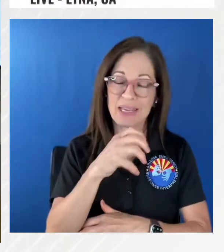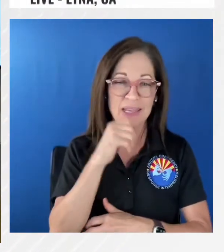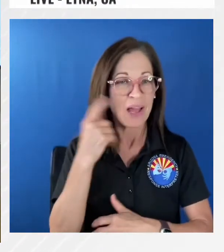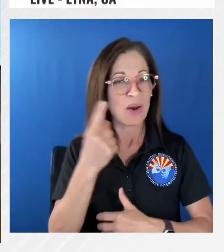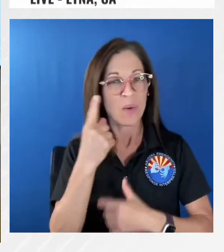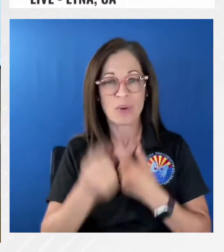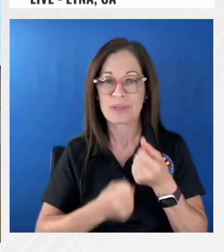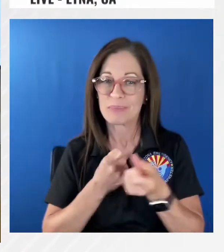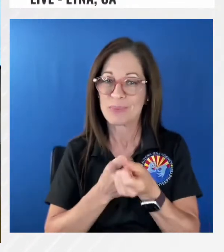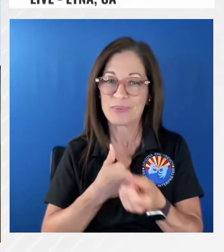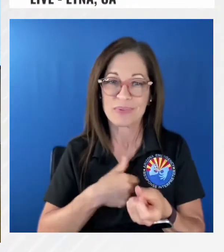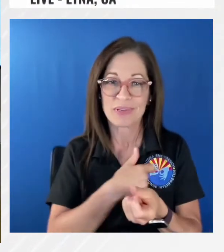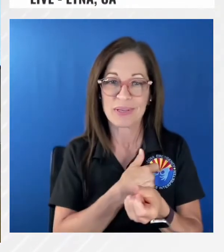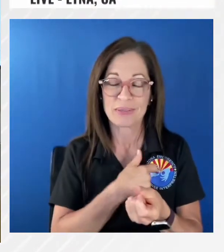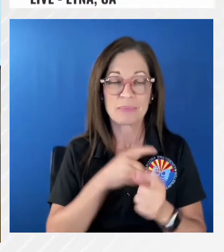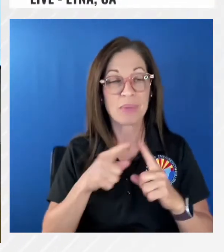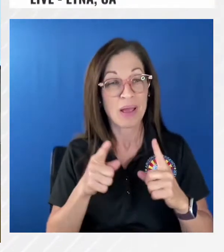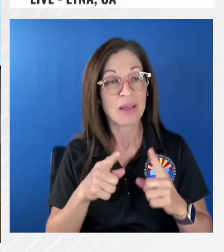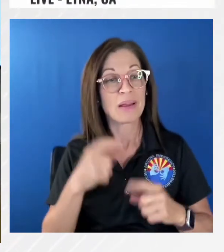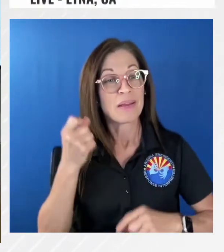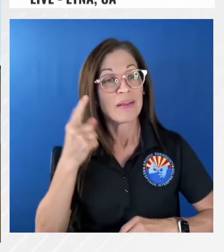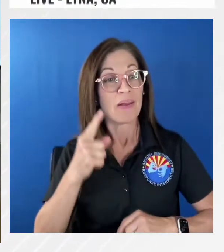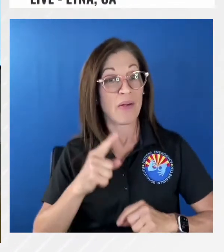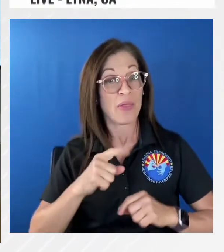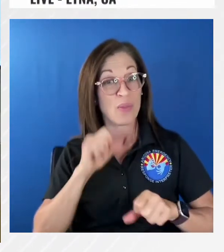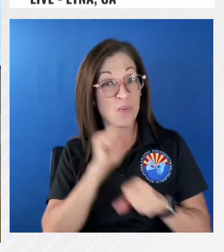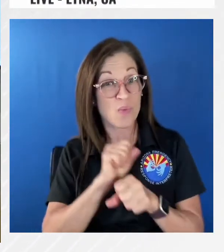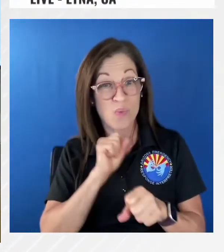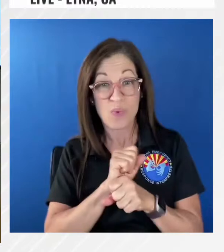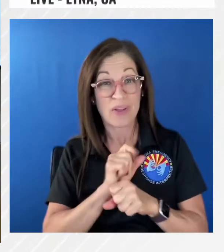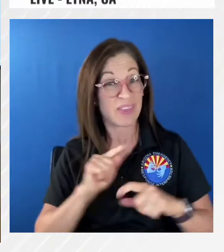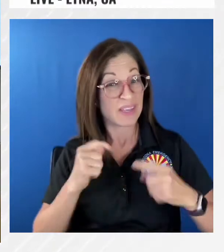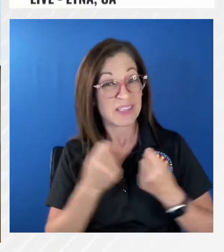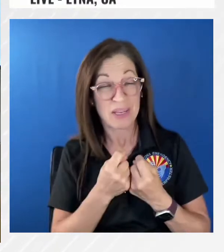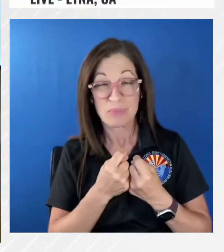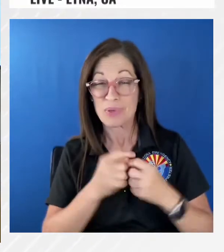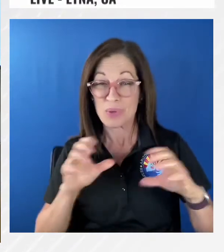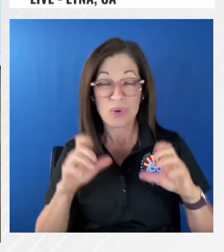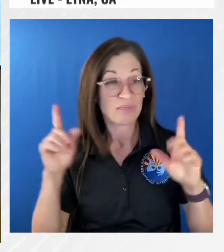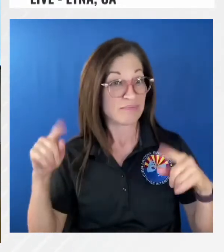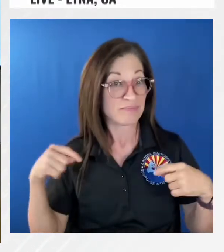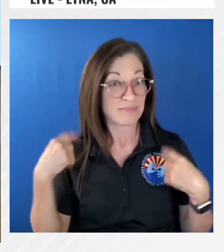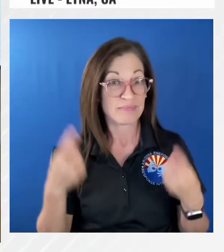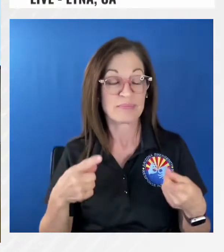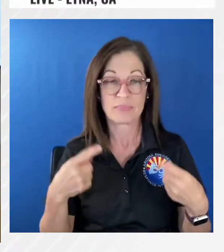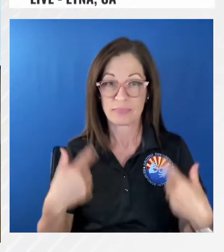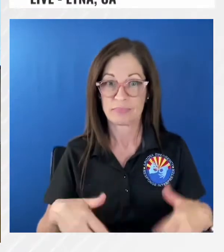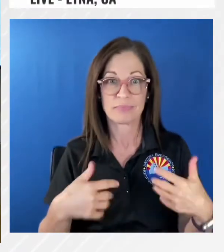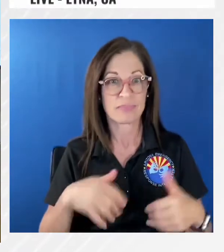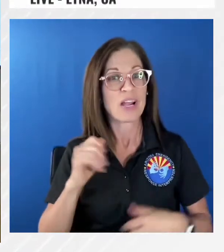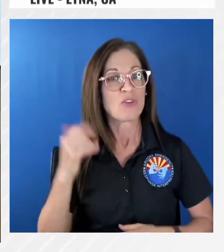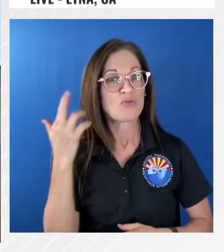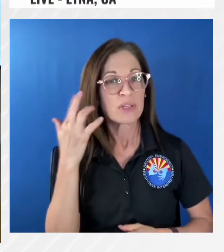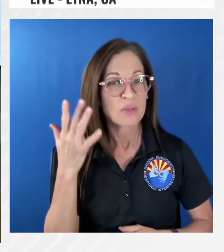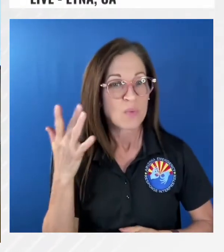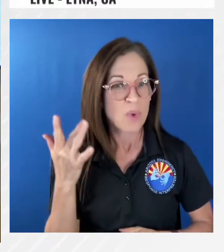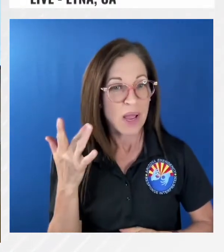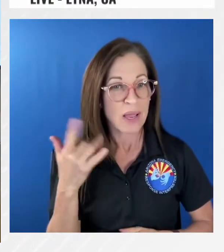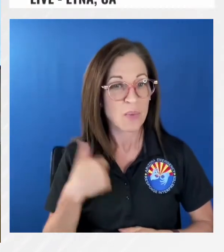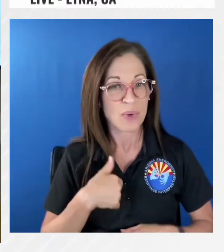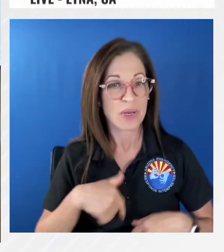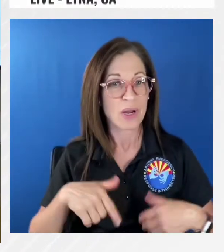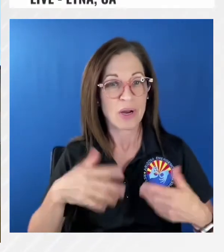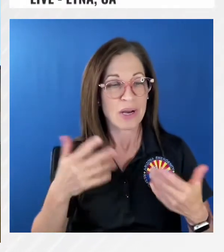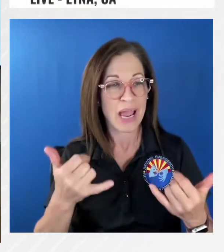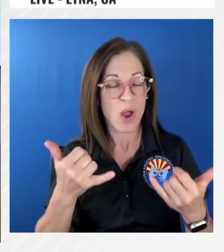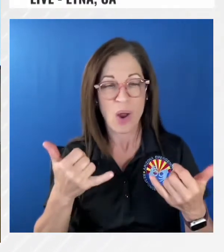So the effort and the work that these folks have put in thus far is the reason we are at the success